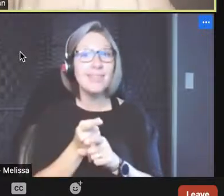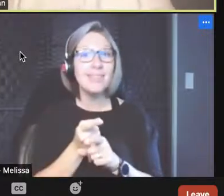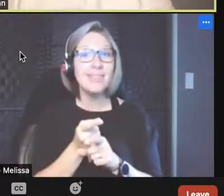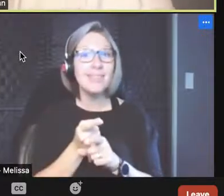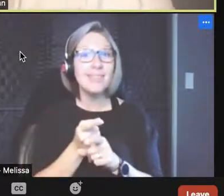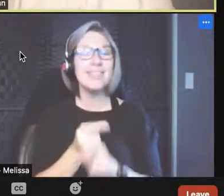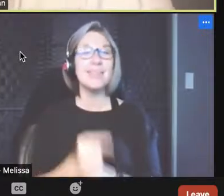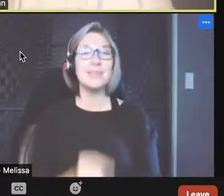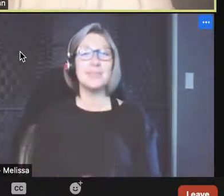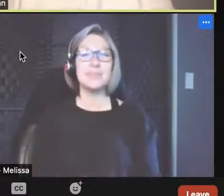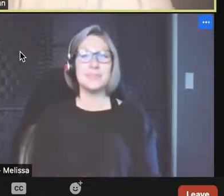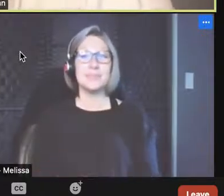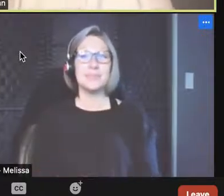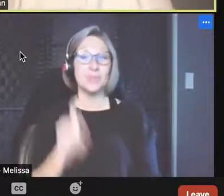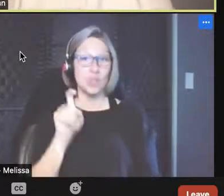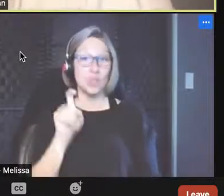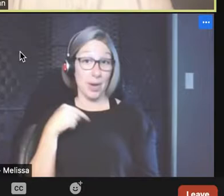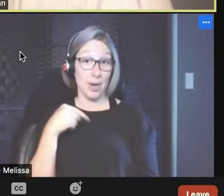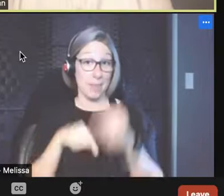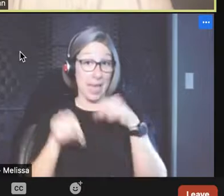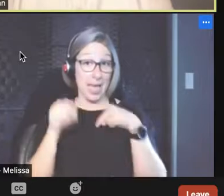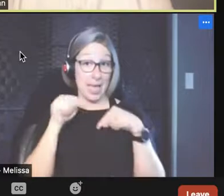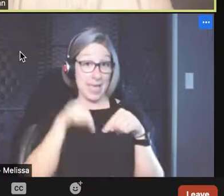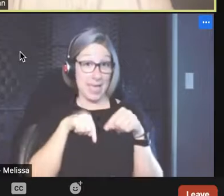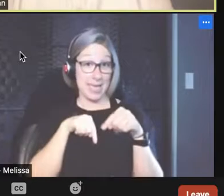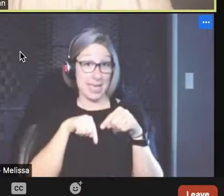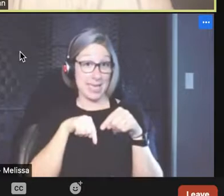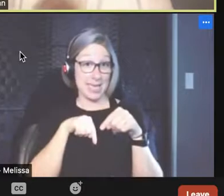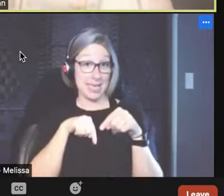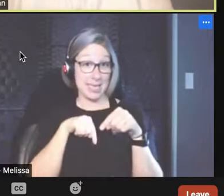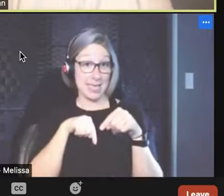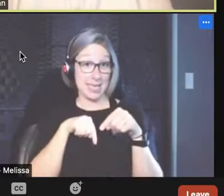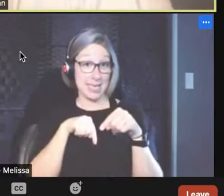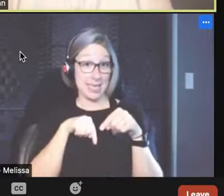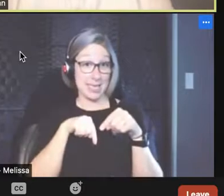So, shall I go back? Shall I go back?